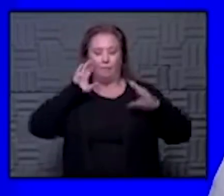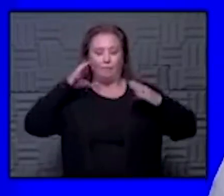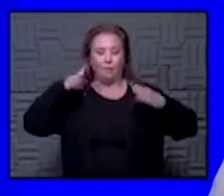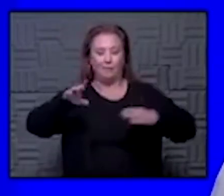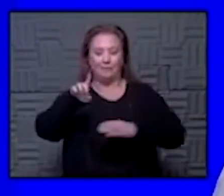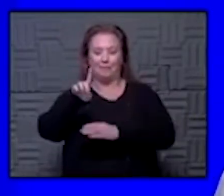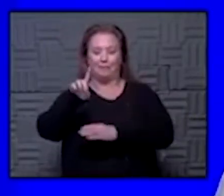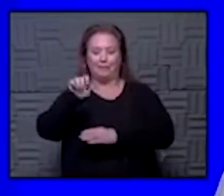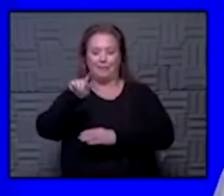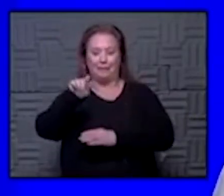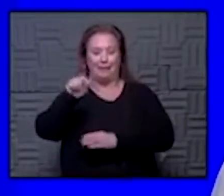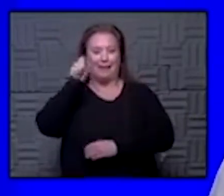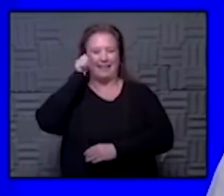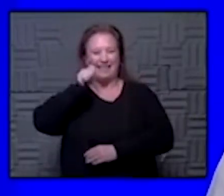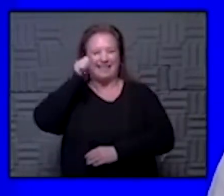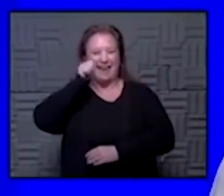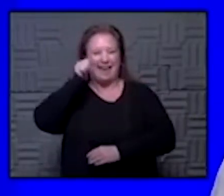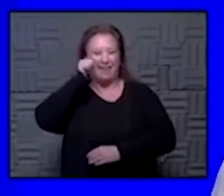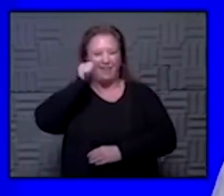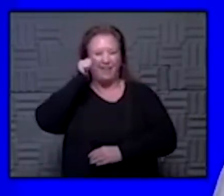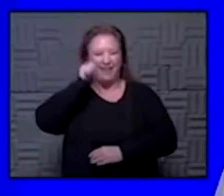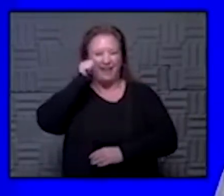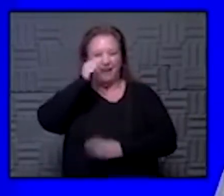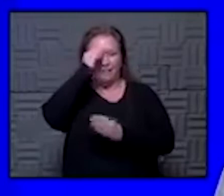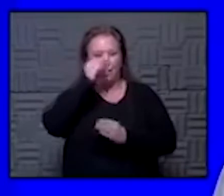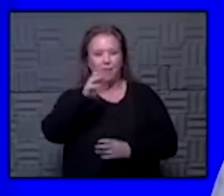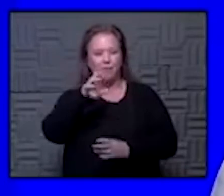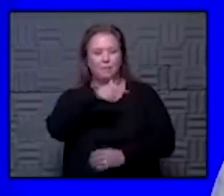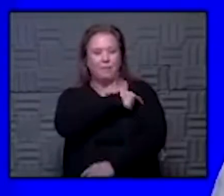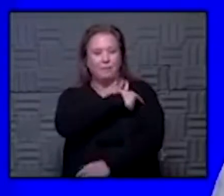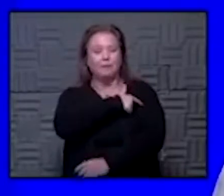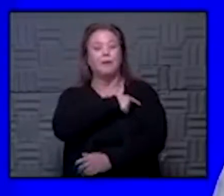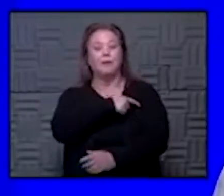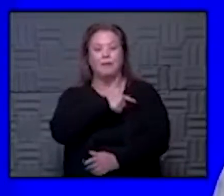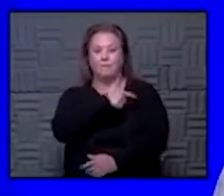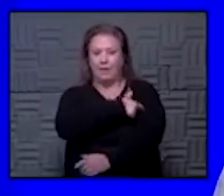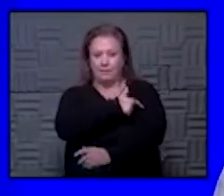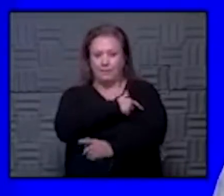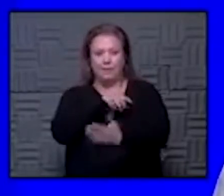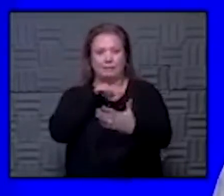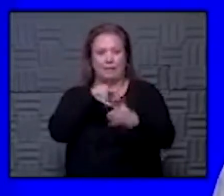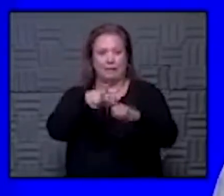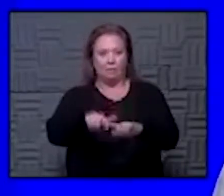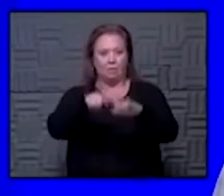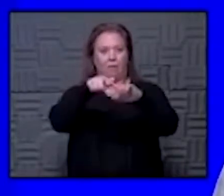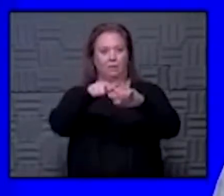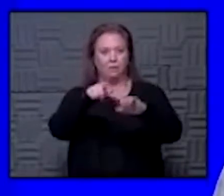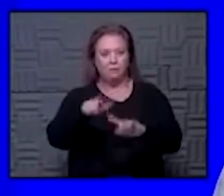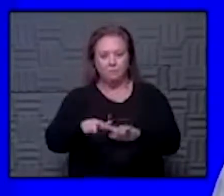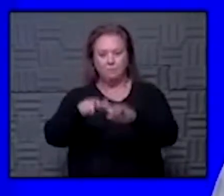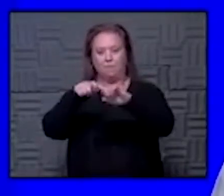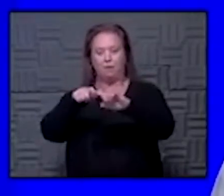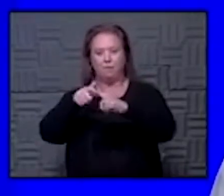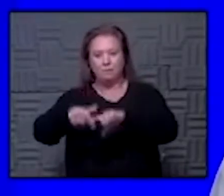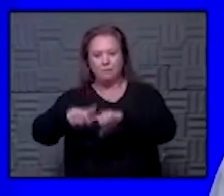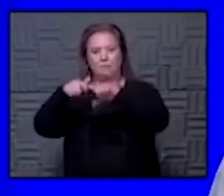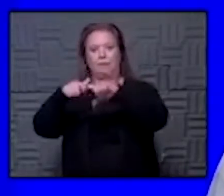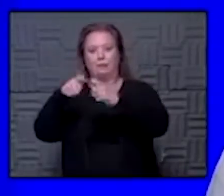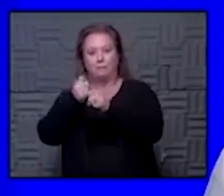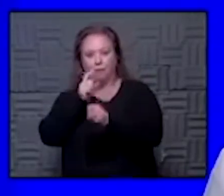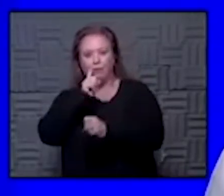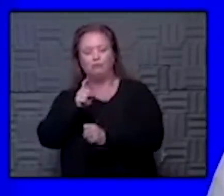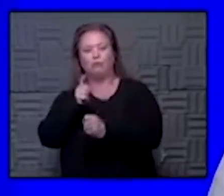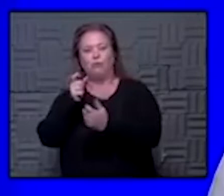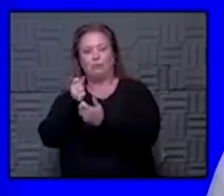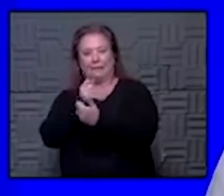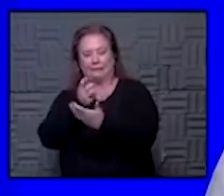the day-to-day news about the vaccines. And vaccine trials were paused on a regular basis to make sure that everything is safe. There